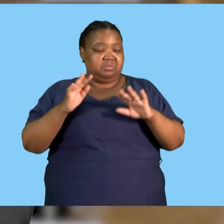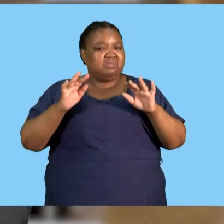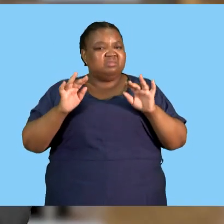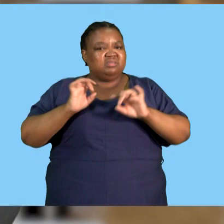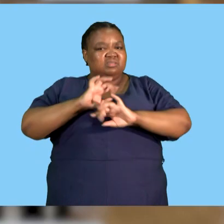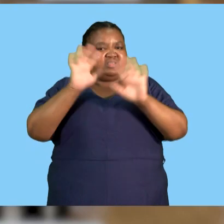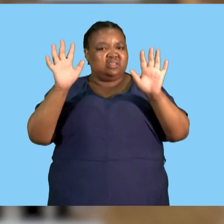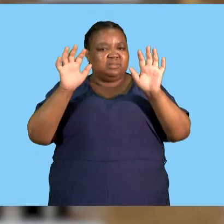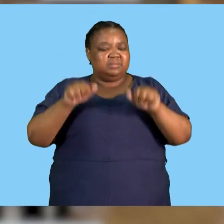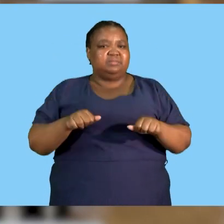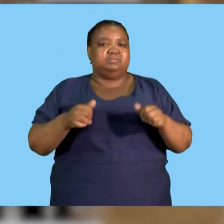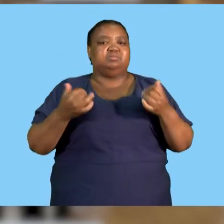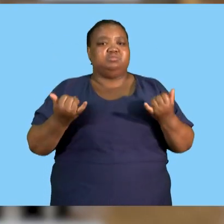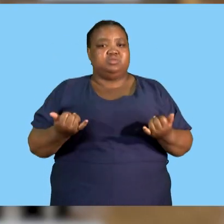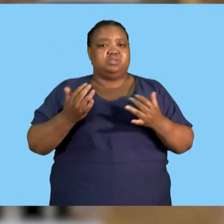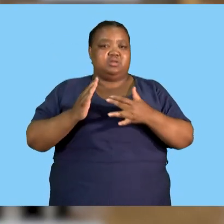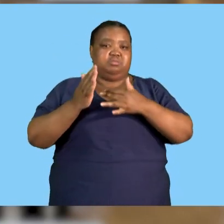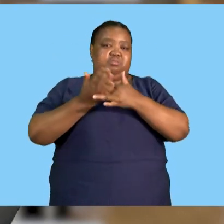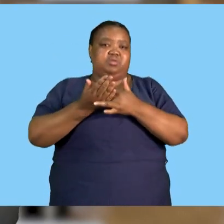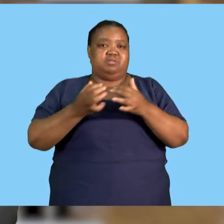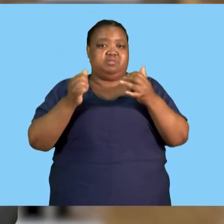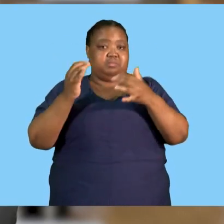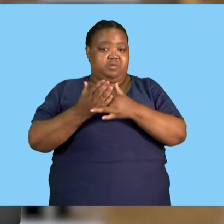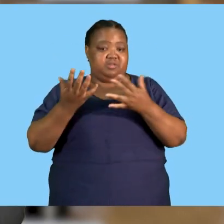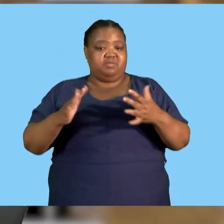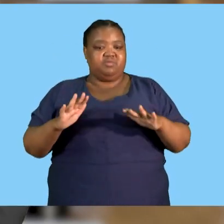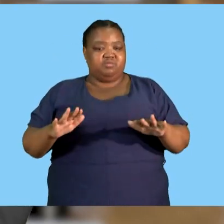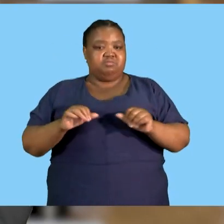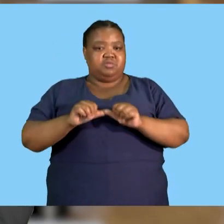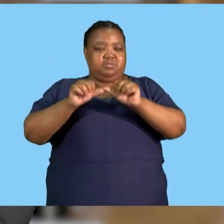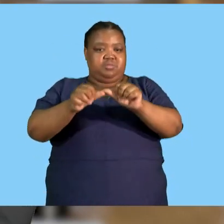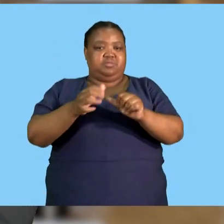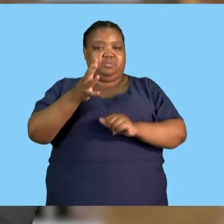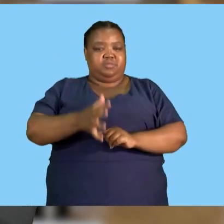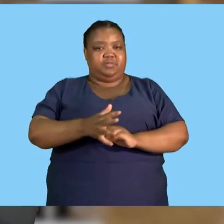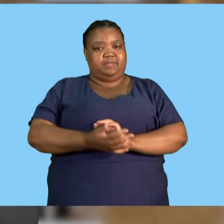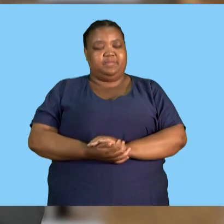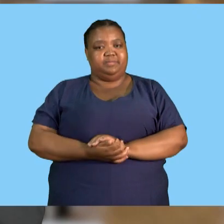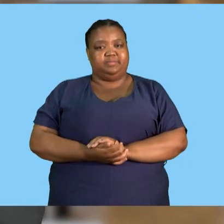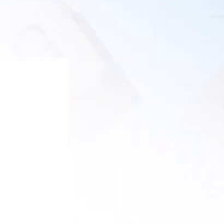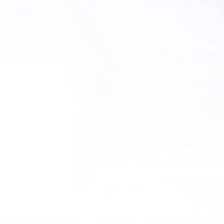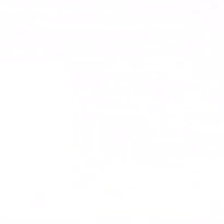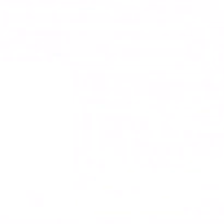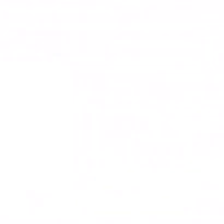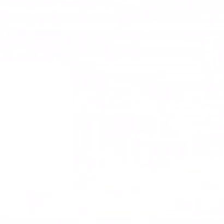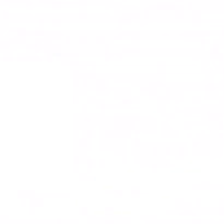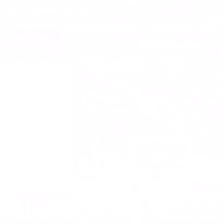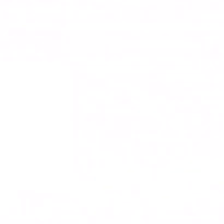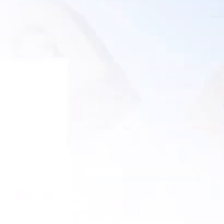that's clear to all of you. All right, let's take a quick break. After the advert break, we'll do another sum. See you after the break.